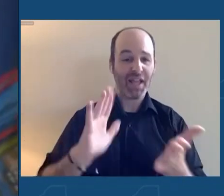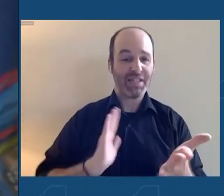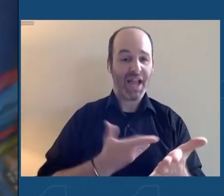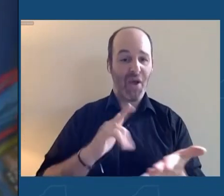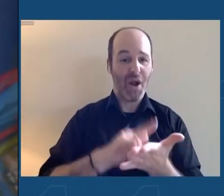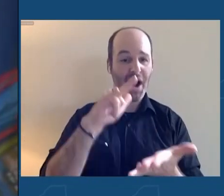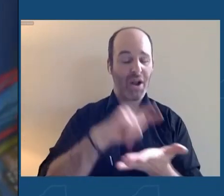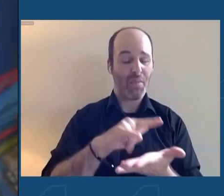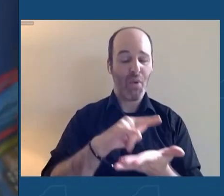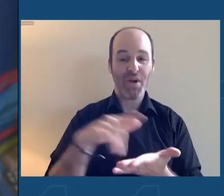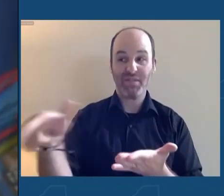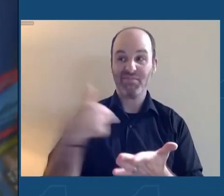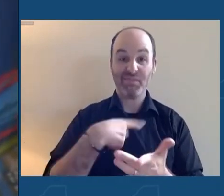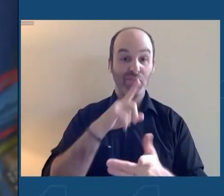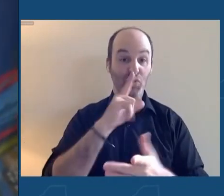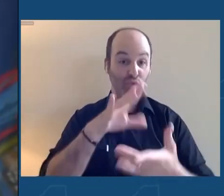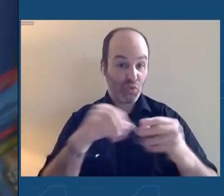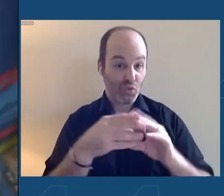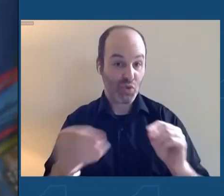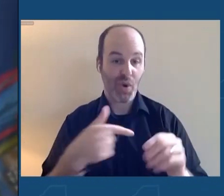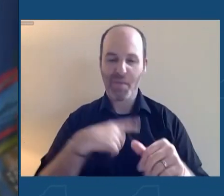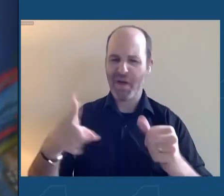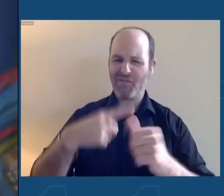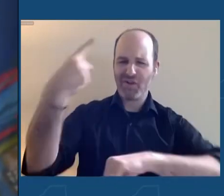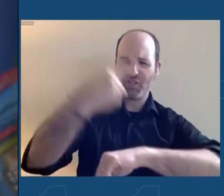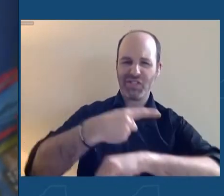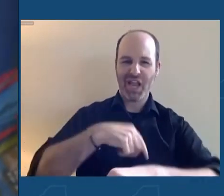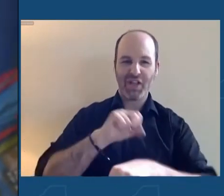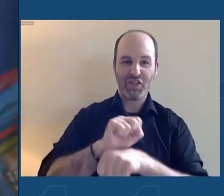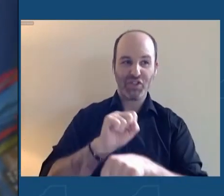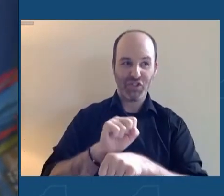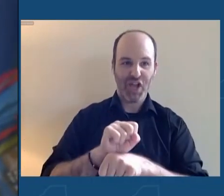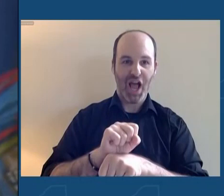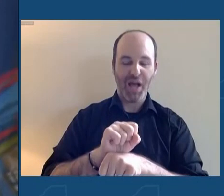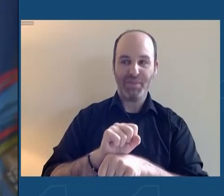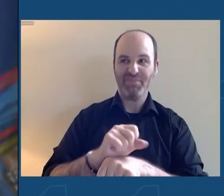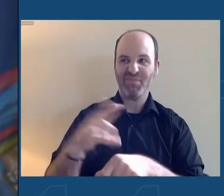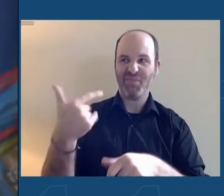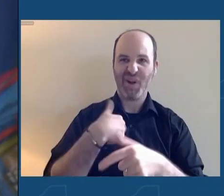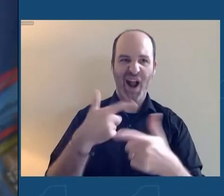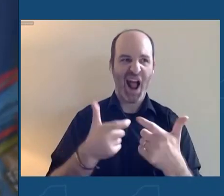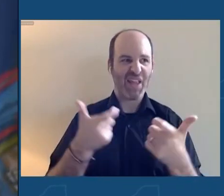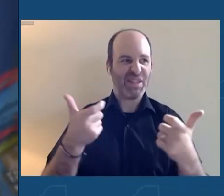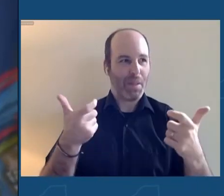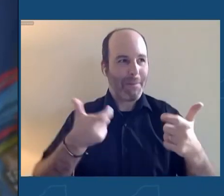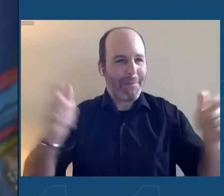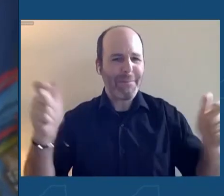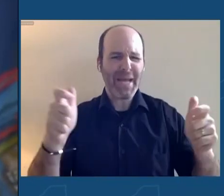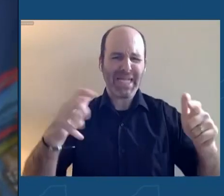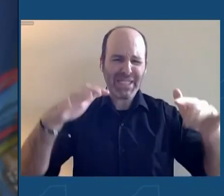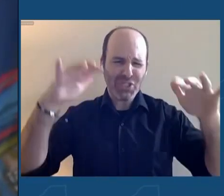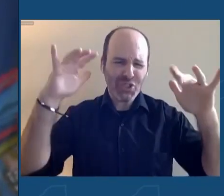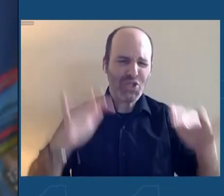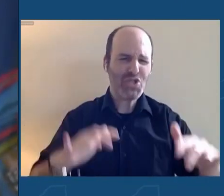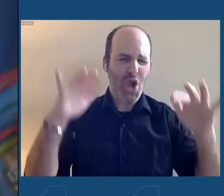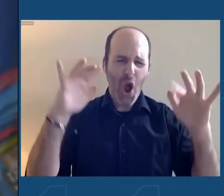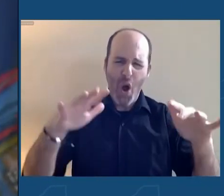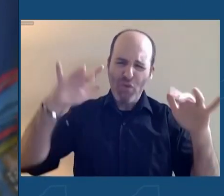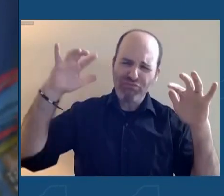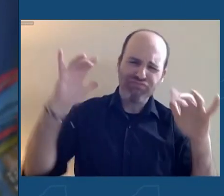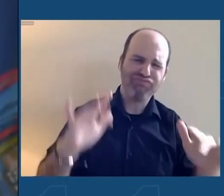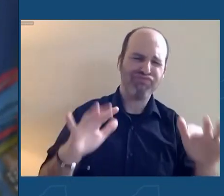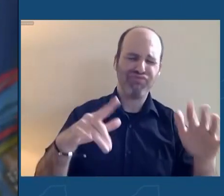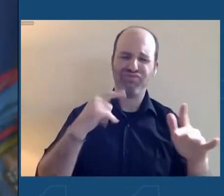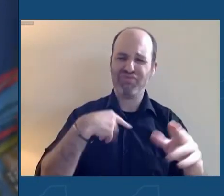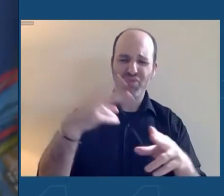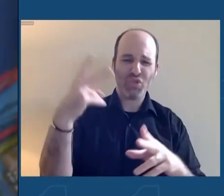very first day here on the job, we were in the midst of the heaviest snowstorm of the season. It was snowing at one point over 2 inches an